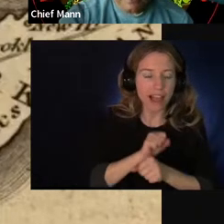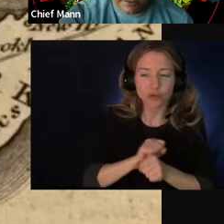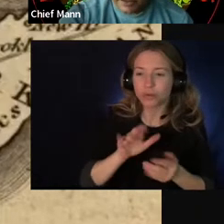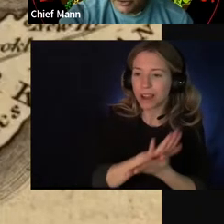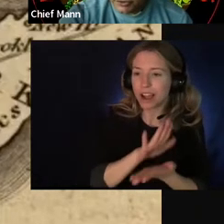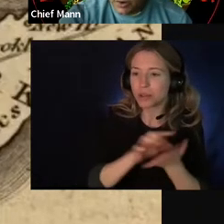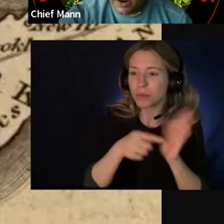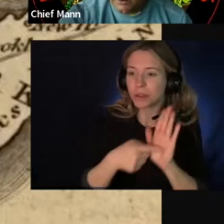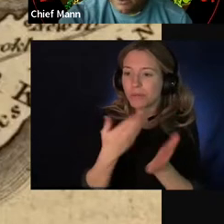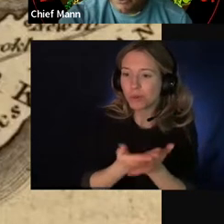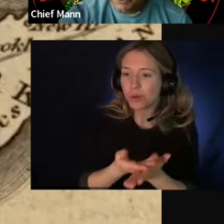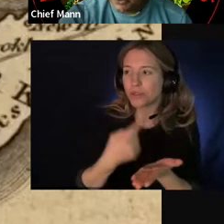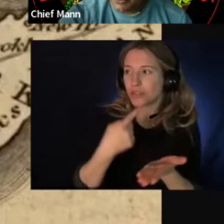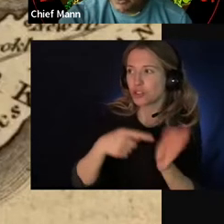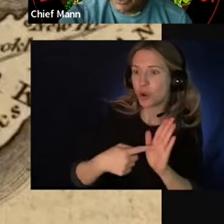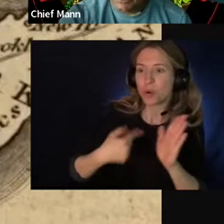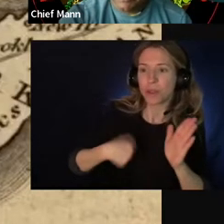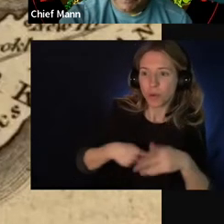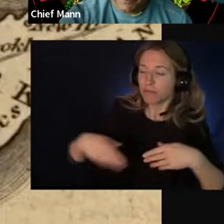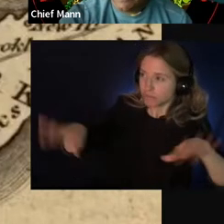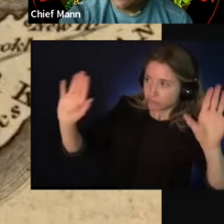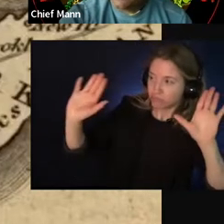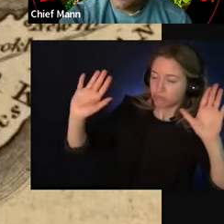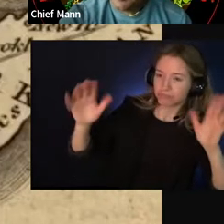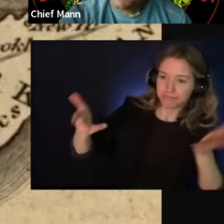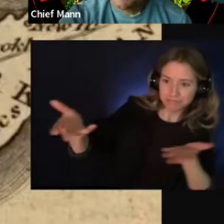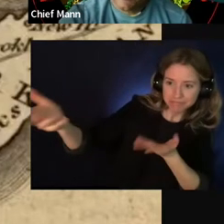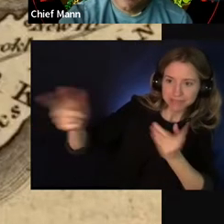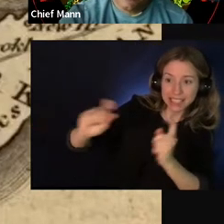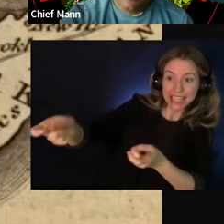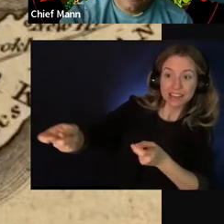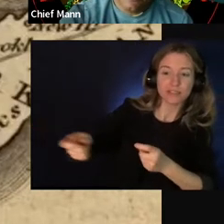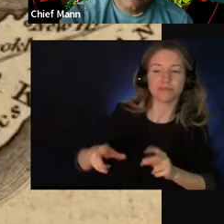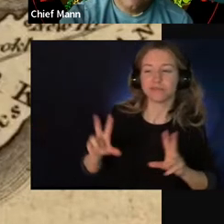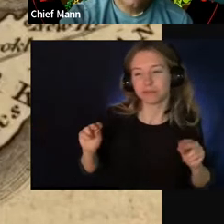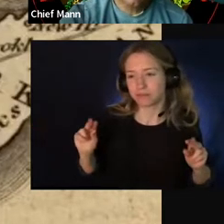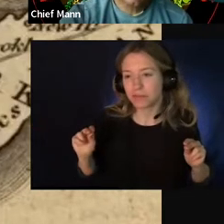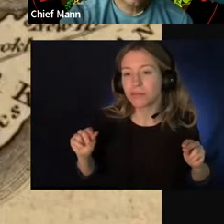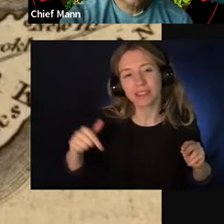And that is where we still reside today.